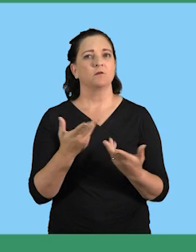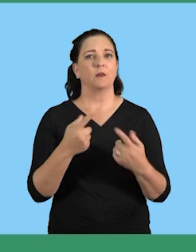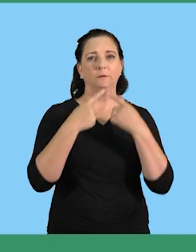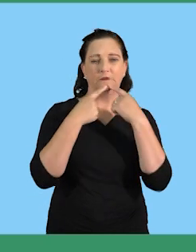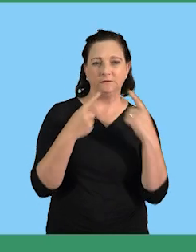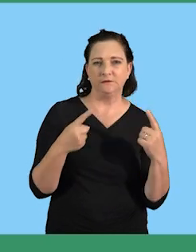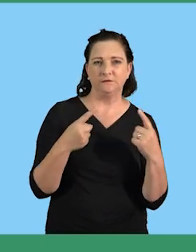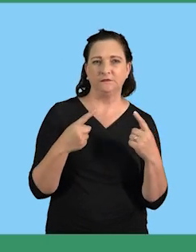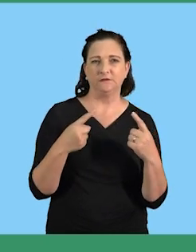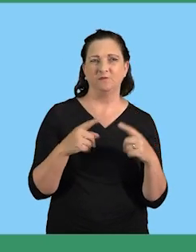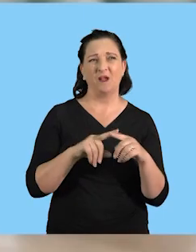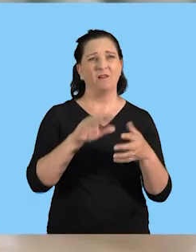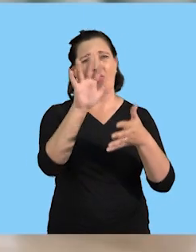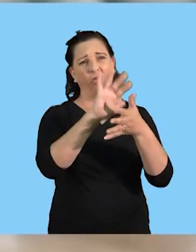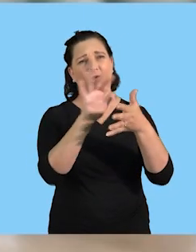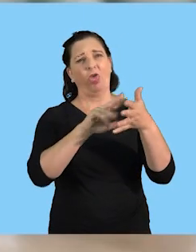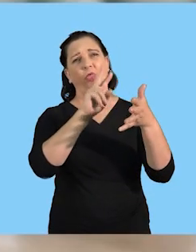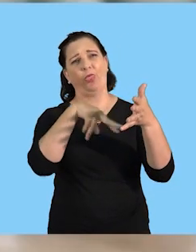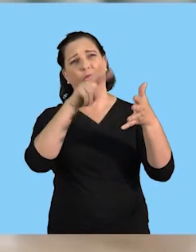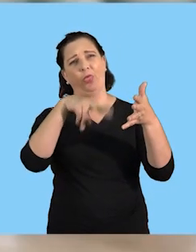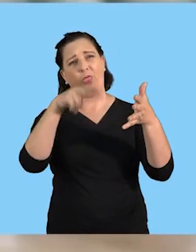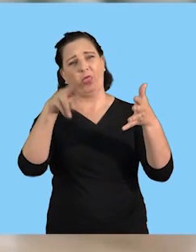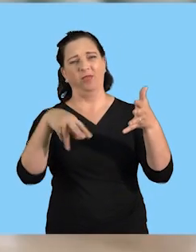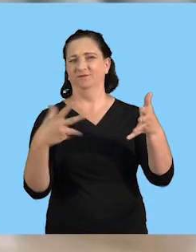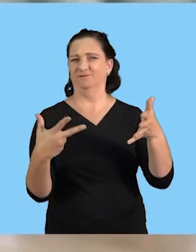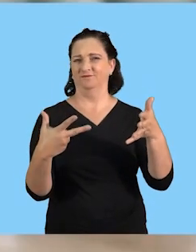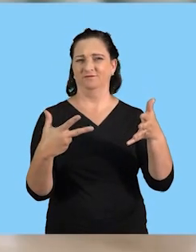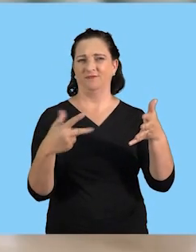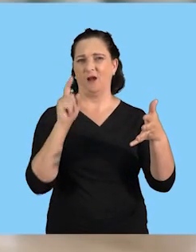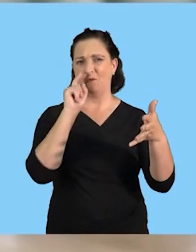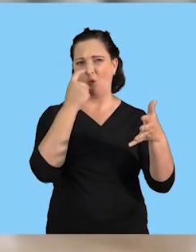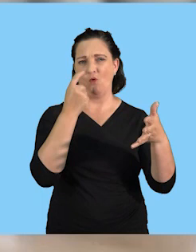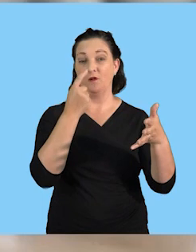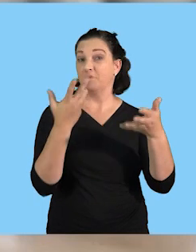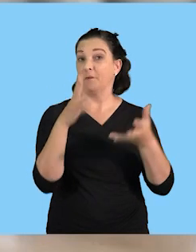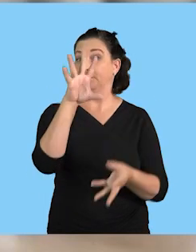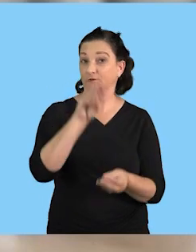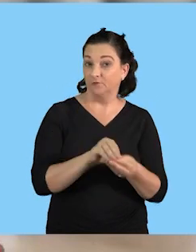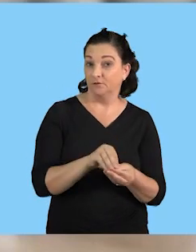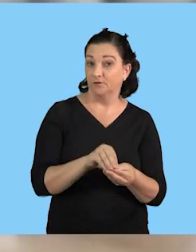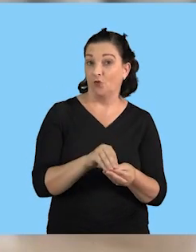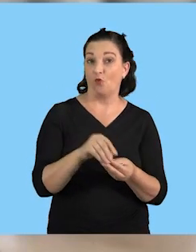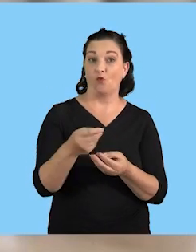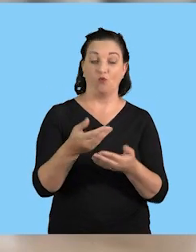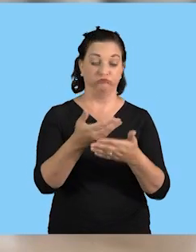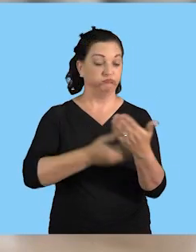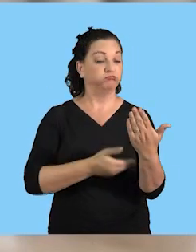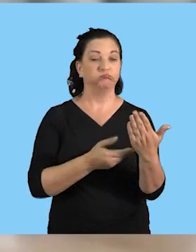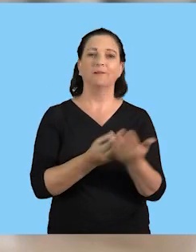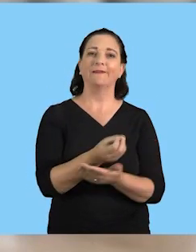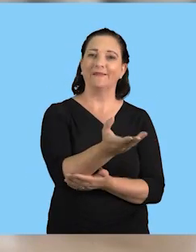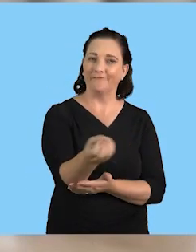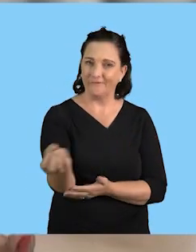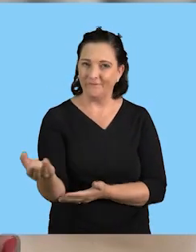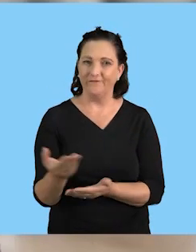because if you're going to give me the whole text, it tends to be boring. But summarize what you wanted to say. Maybe you can give me maybe a flyer or a pamphlet to say, go